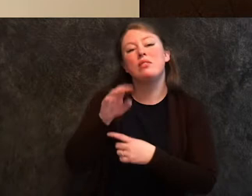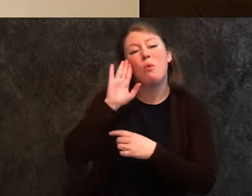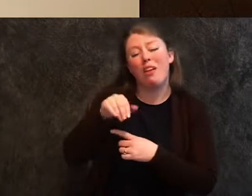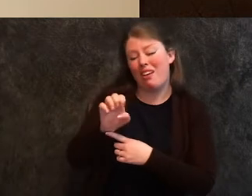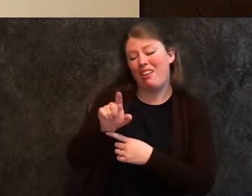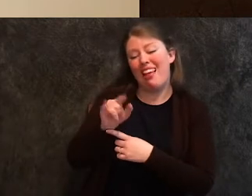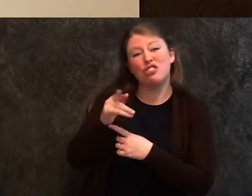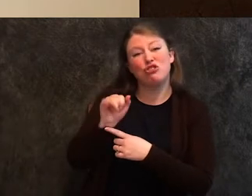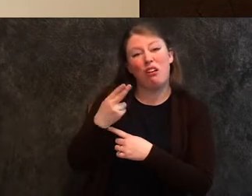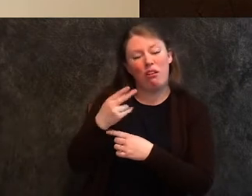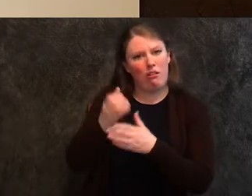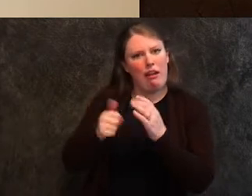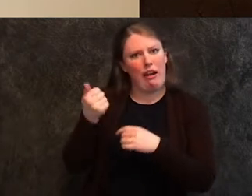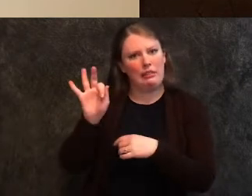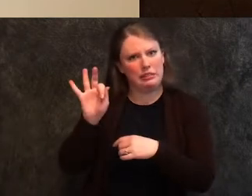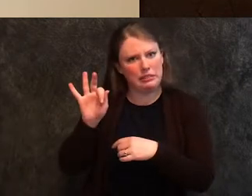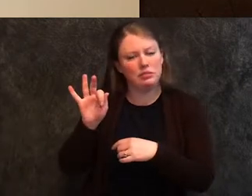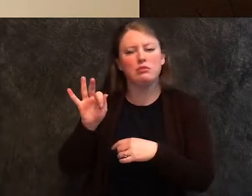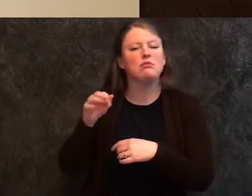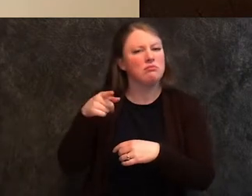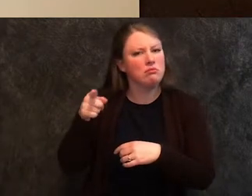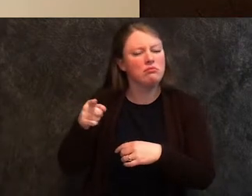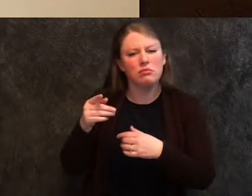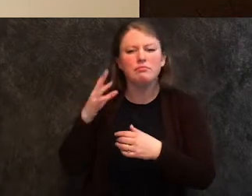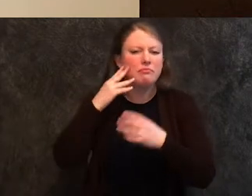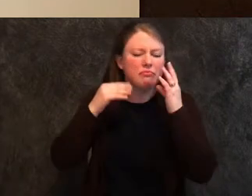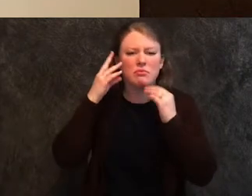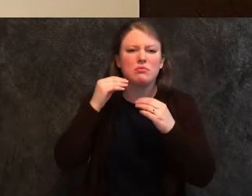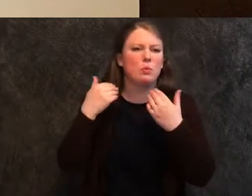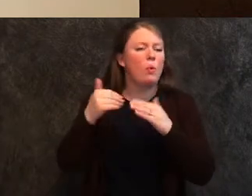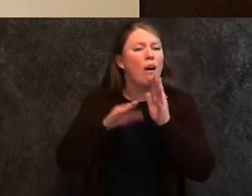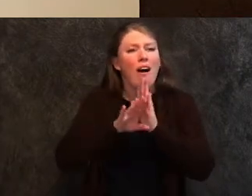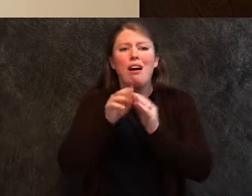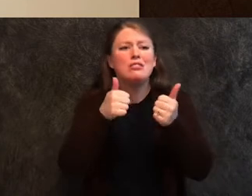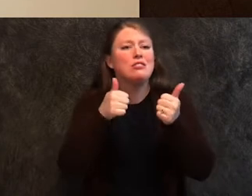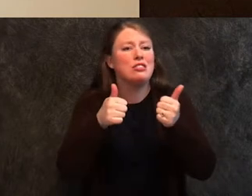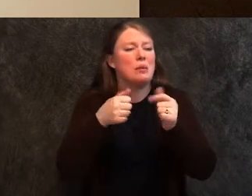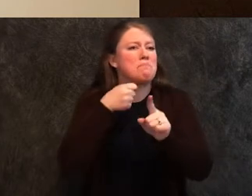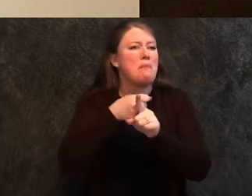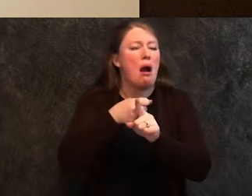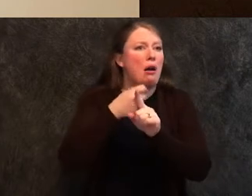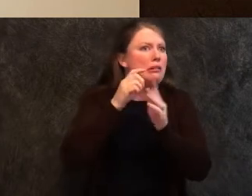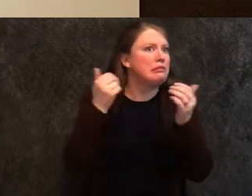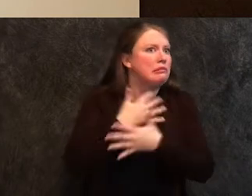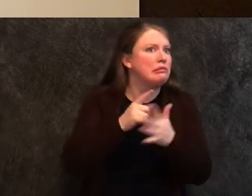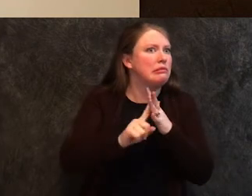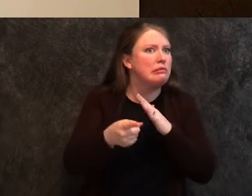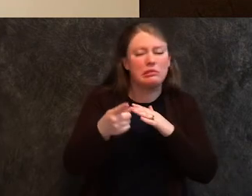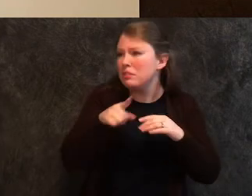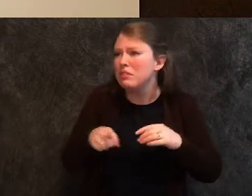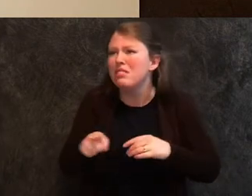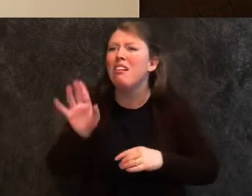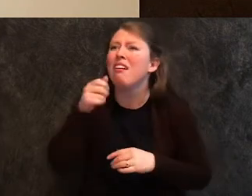Elijah goes and he says, I've done all these things for you, Lord, and now I'm going to lose my life, and he's depressed. And the Lord takes him out on the mountain. The Lord